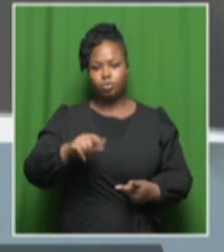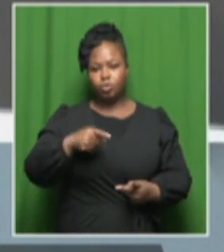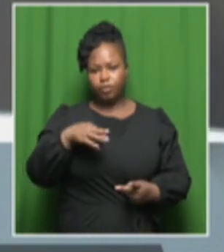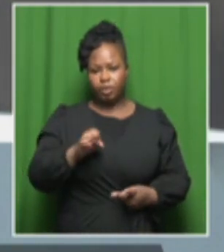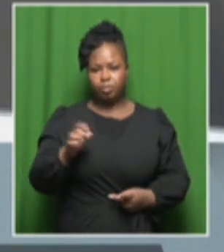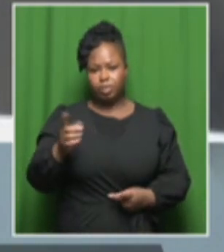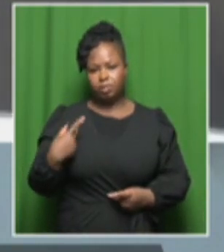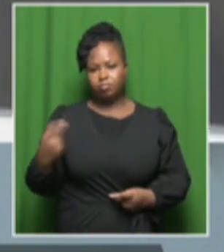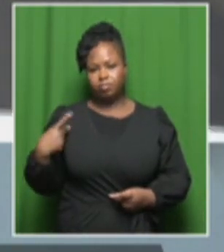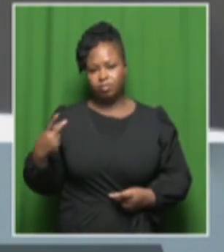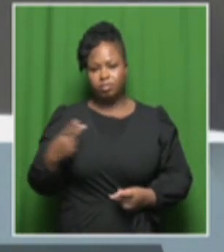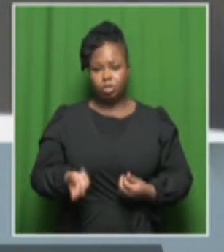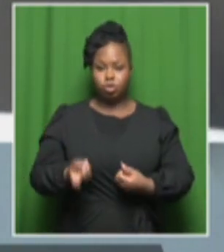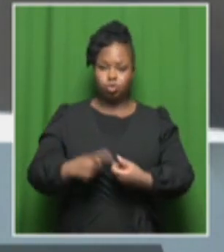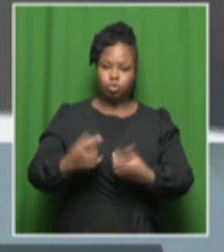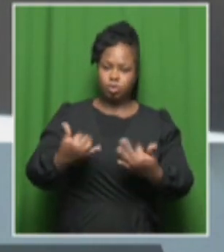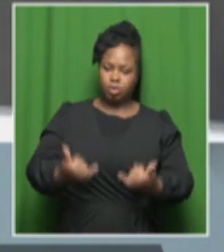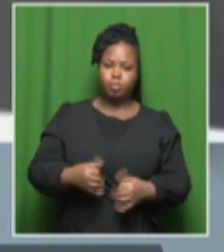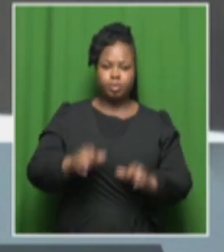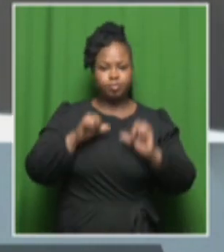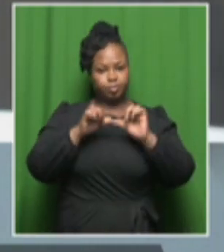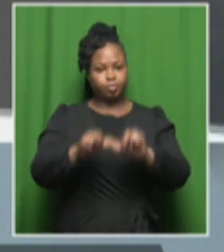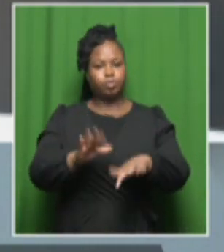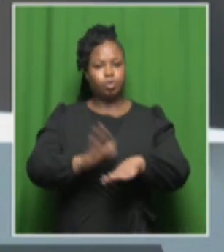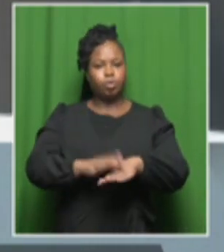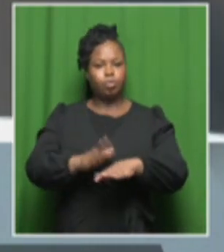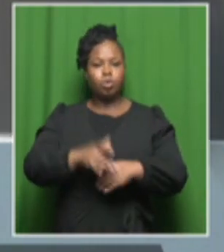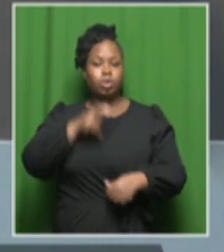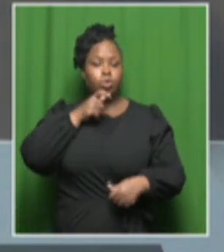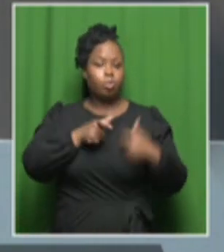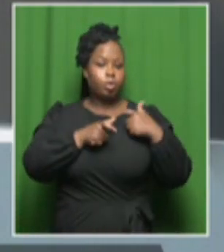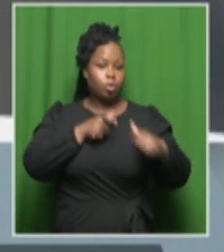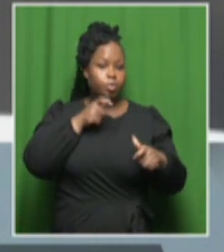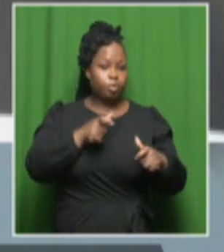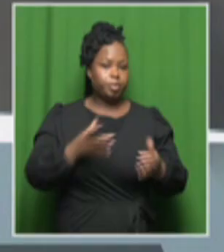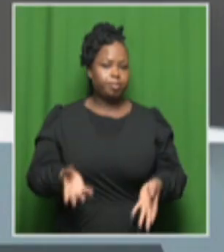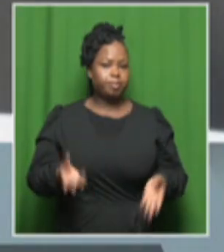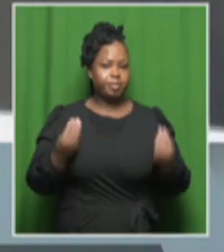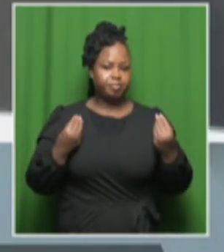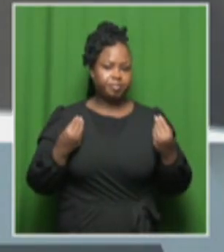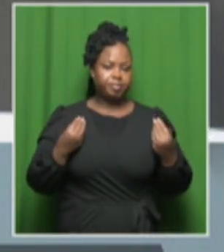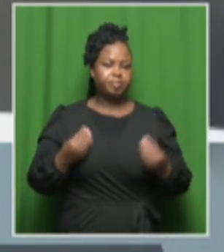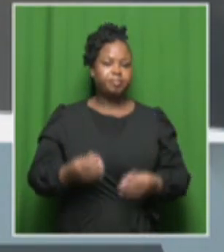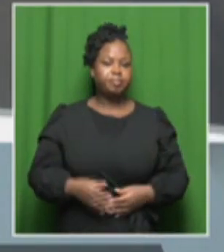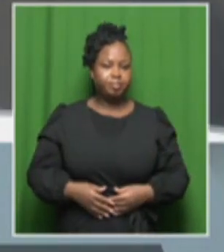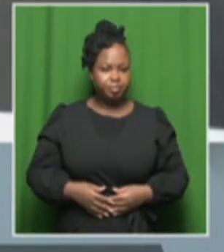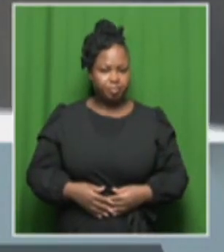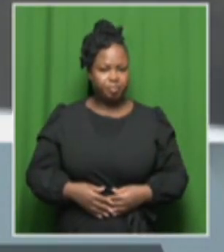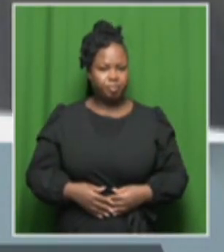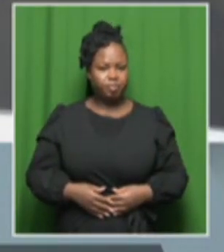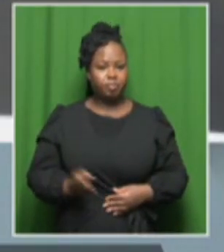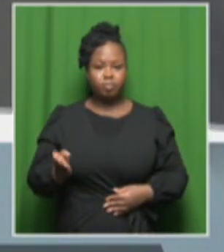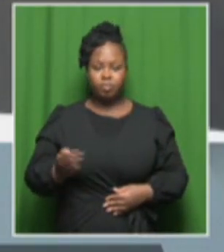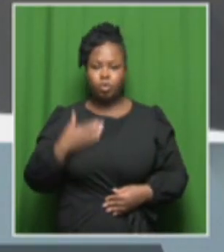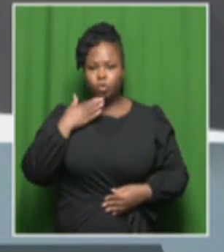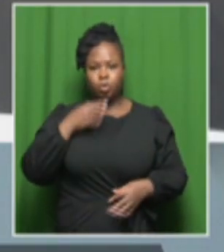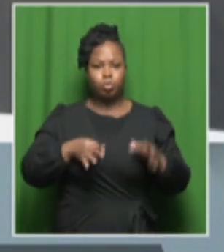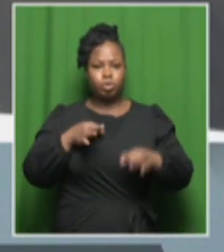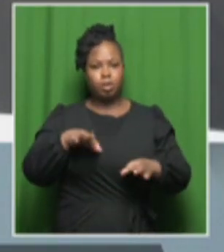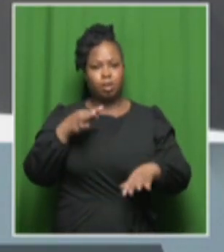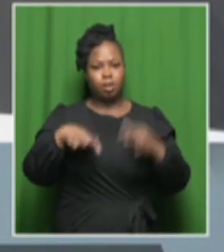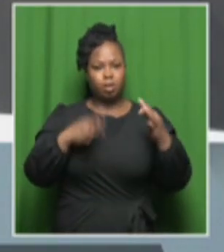Blaine and I joining you now. But let's continue then to get reaction from this particular loss. Let's bring in political